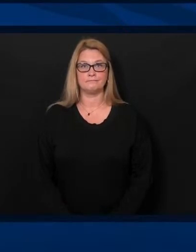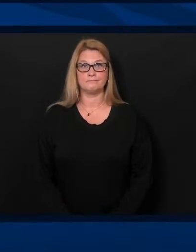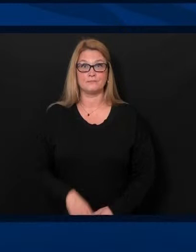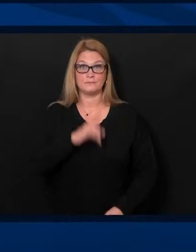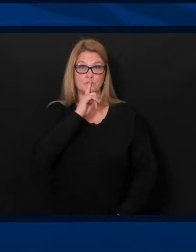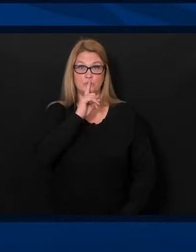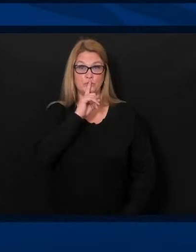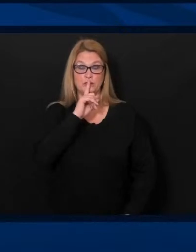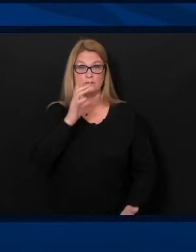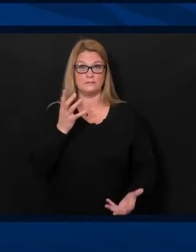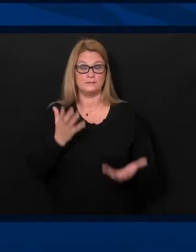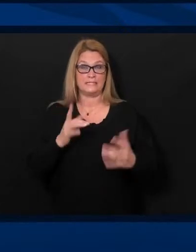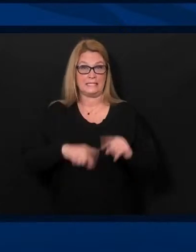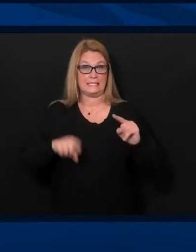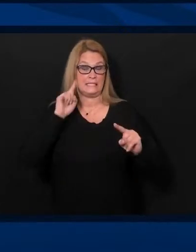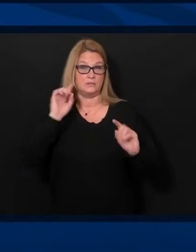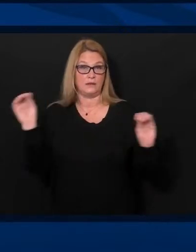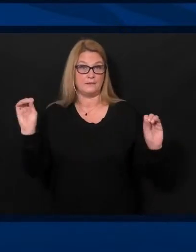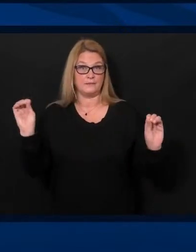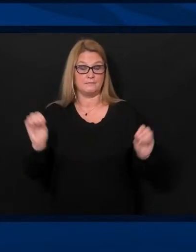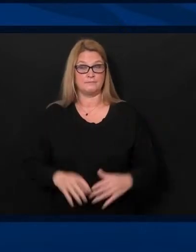Yeah, you may be muted, Maria.